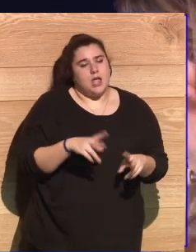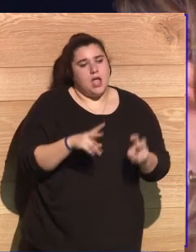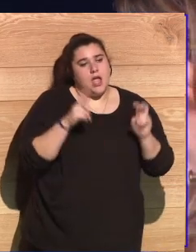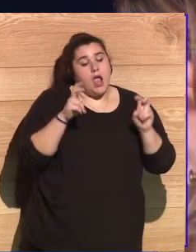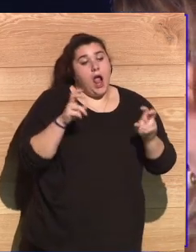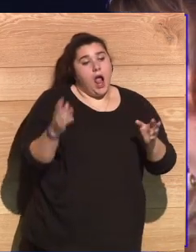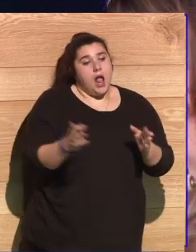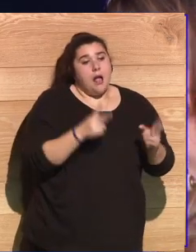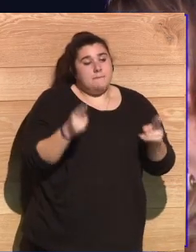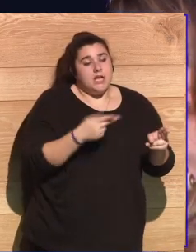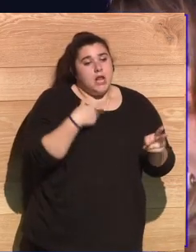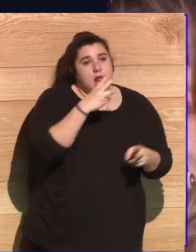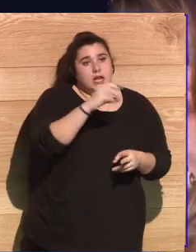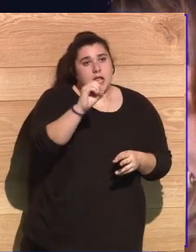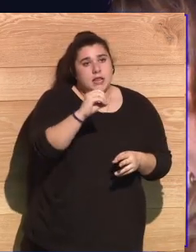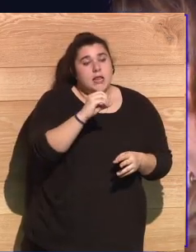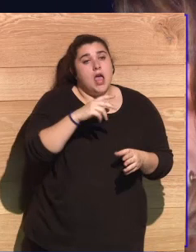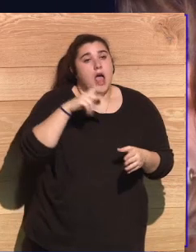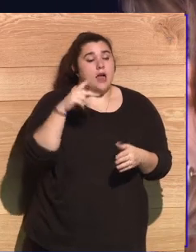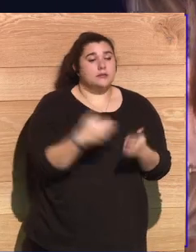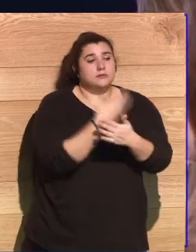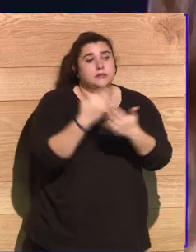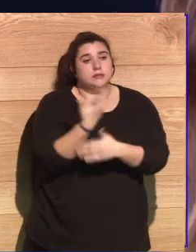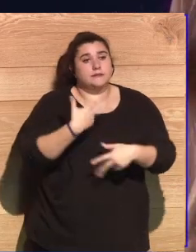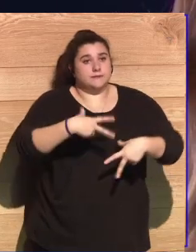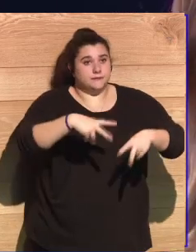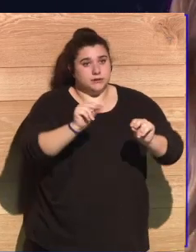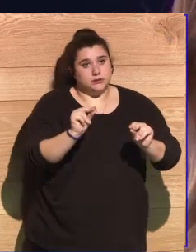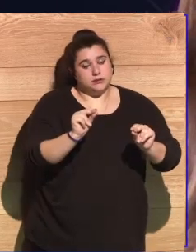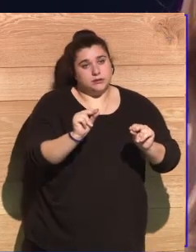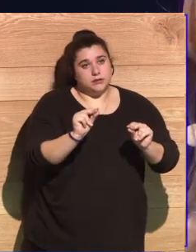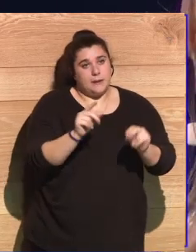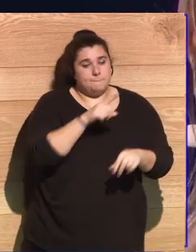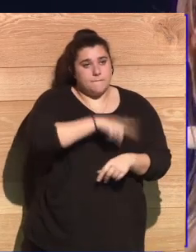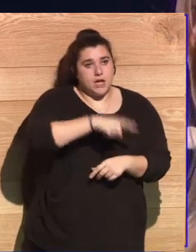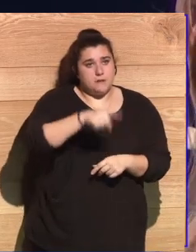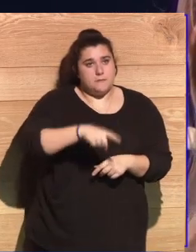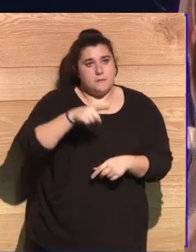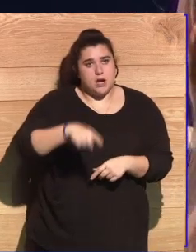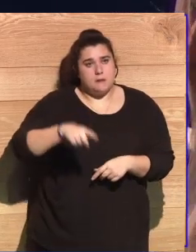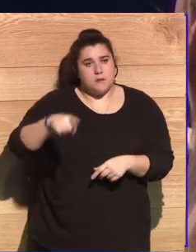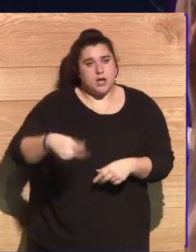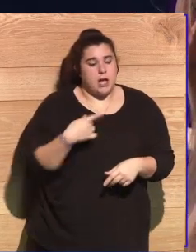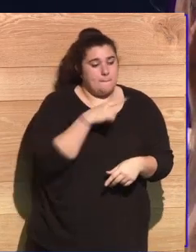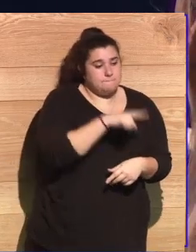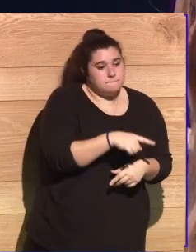went right into the next chapter. And it turned out every month I wrote a chapter for 10 months, and the book was done. And it was the first time in